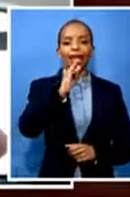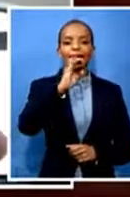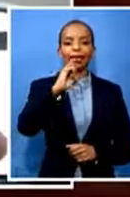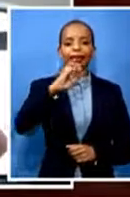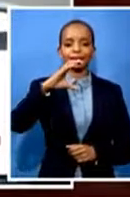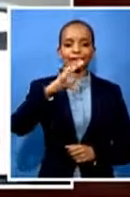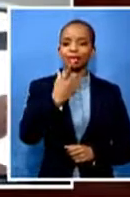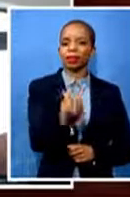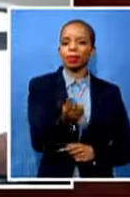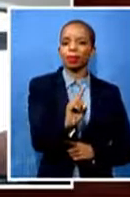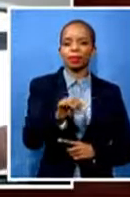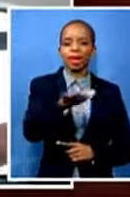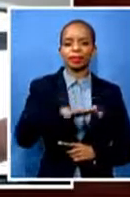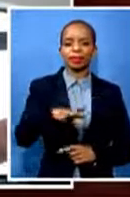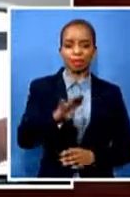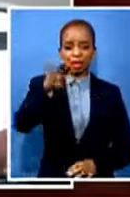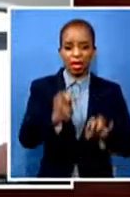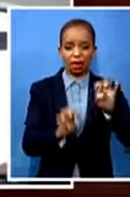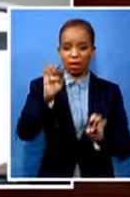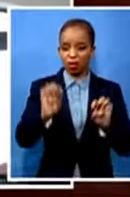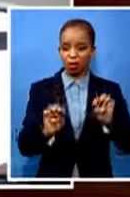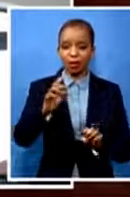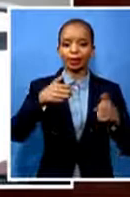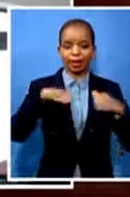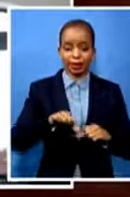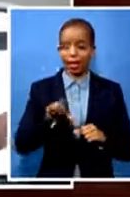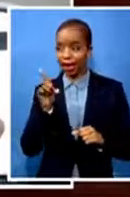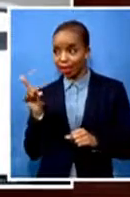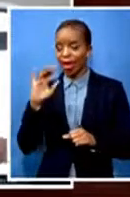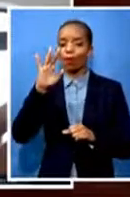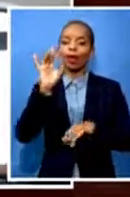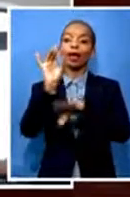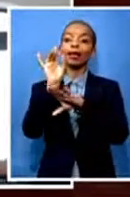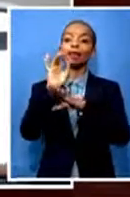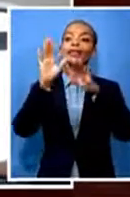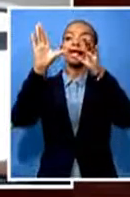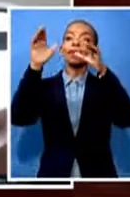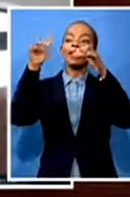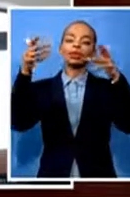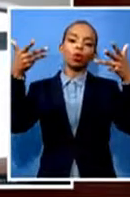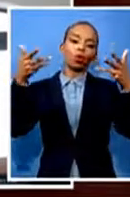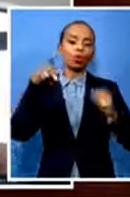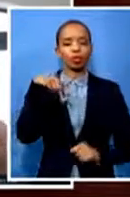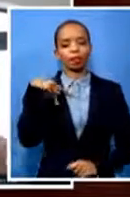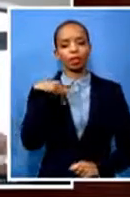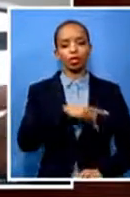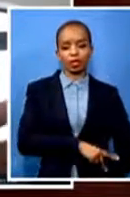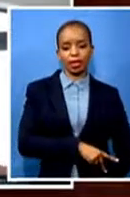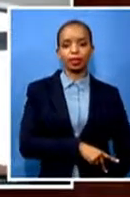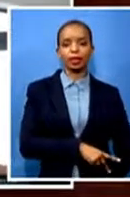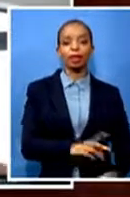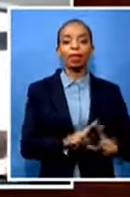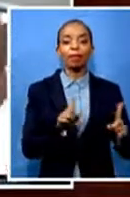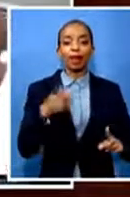advice either to cabinet or to the president. But as far as we are concerned with the IEC, we are working as